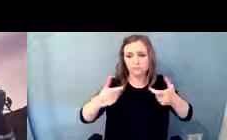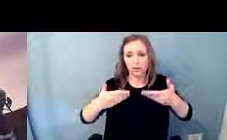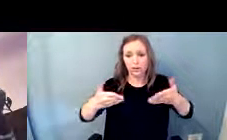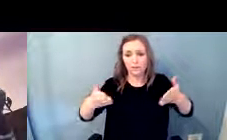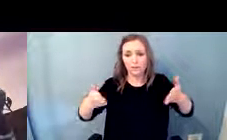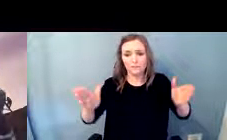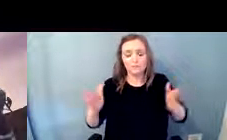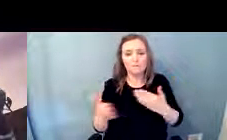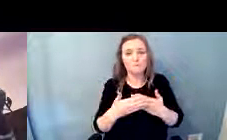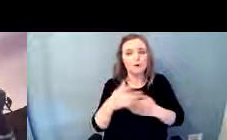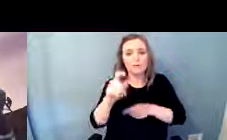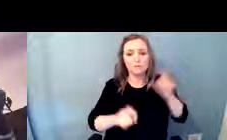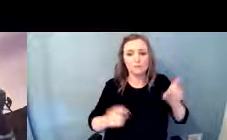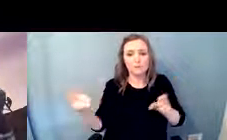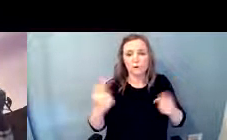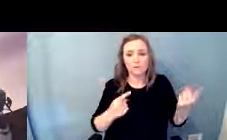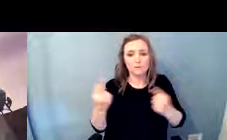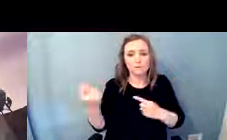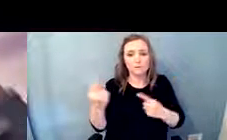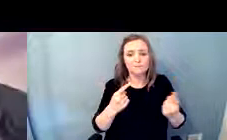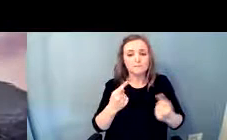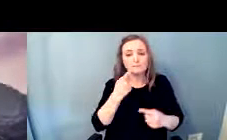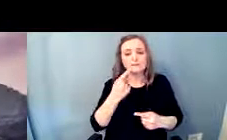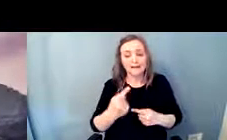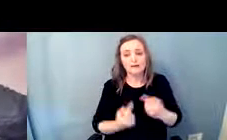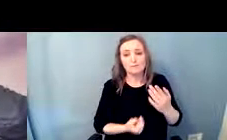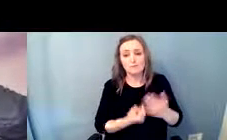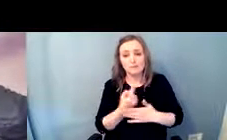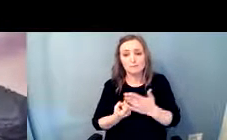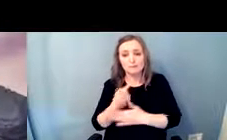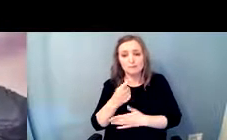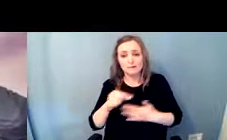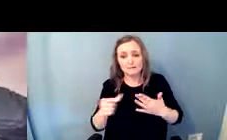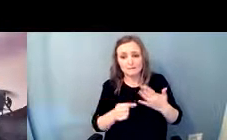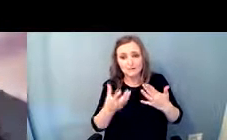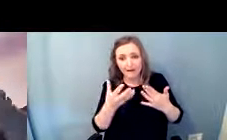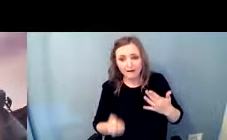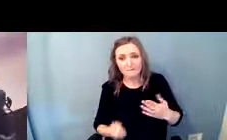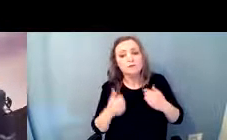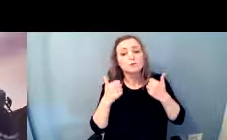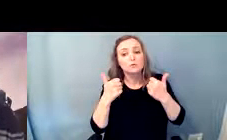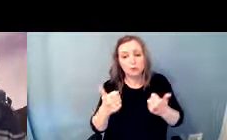position now. Next slide, please, Chloe.